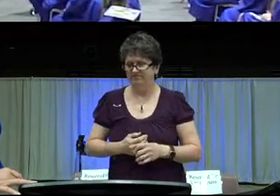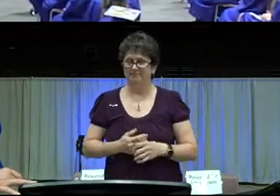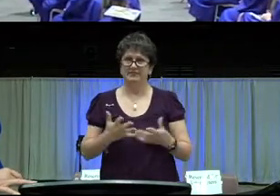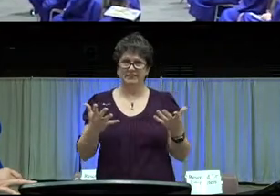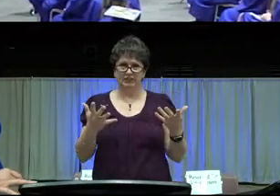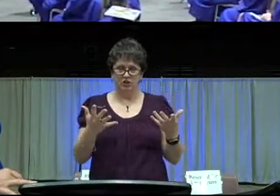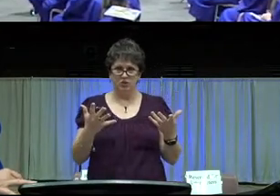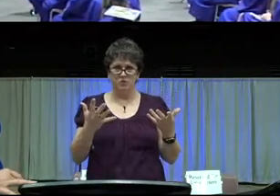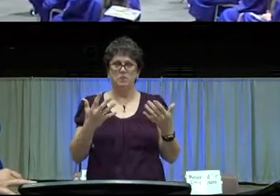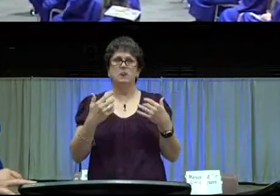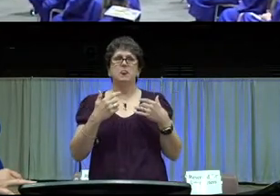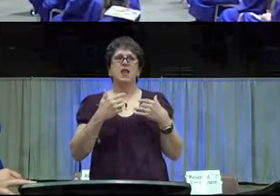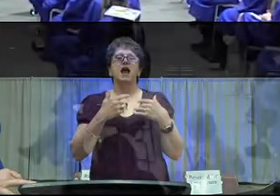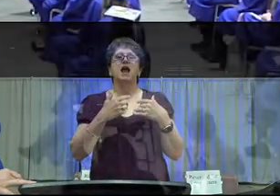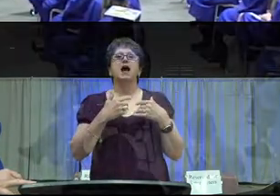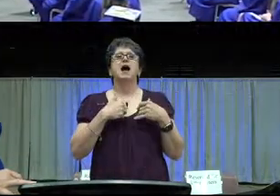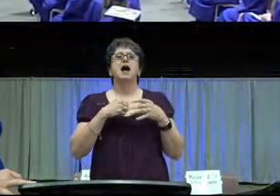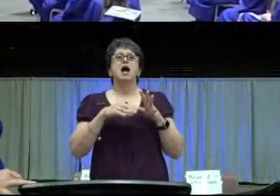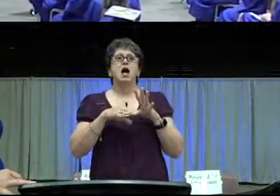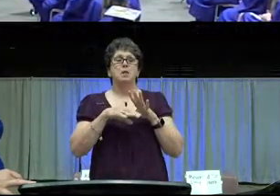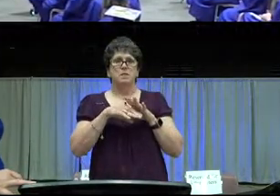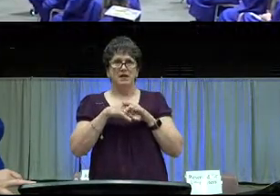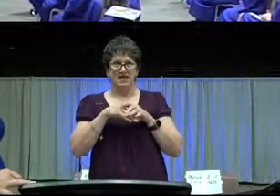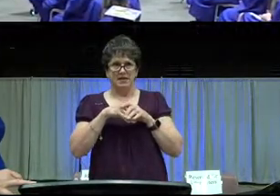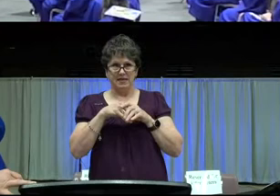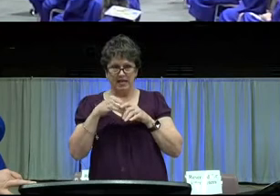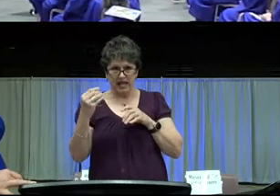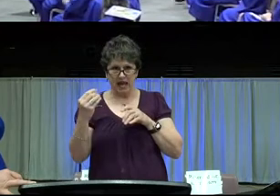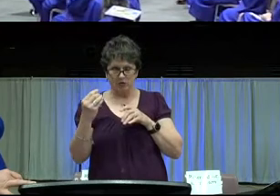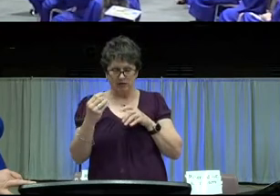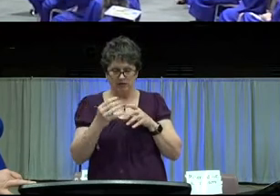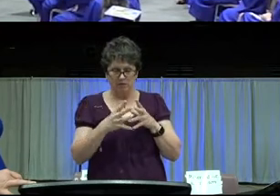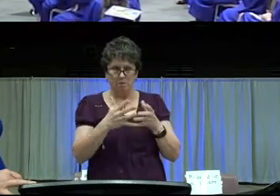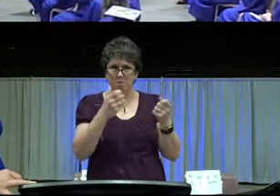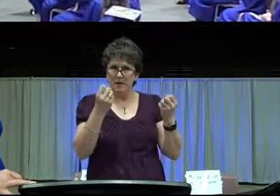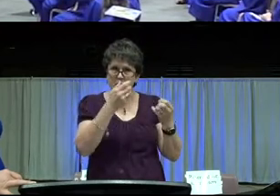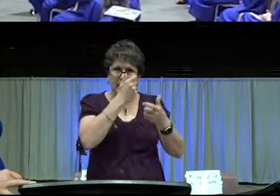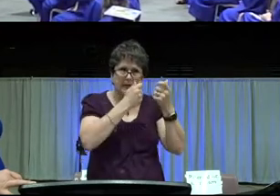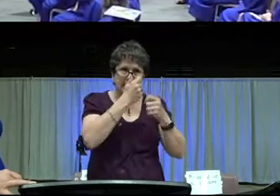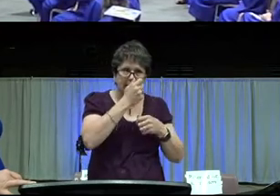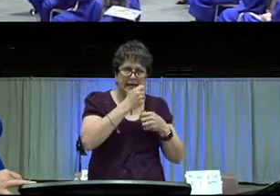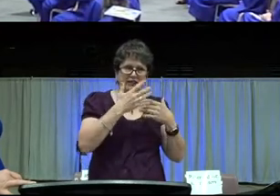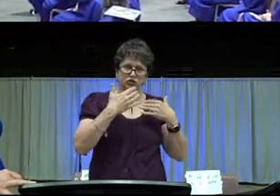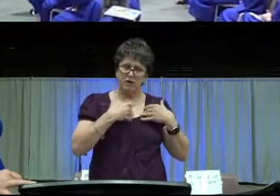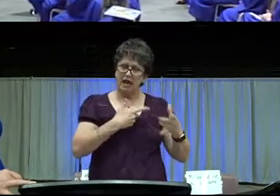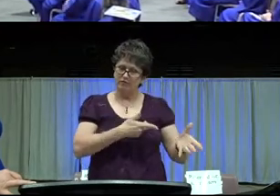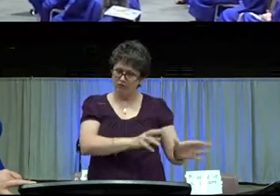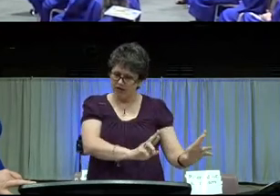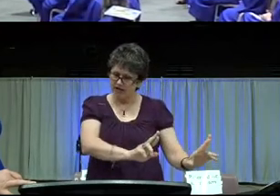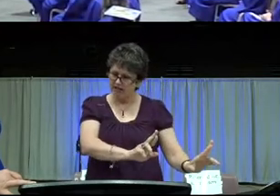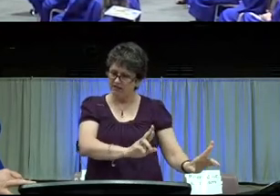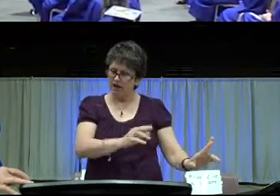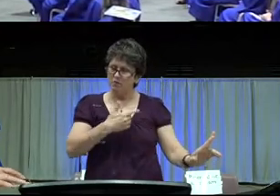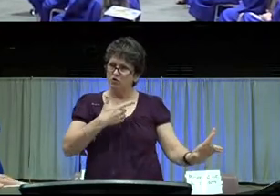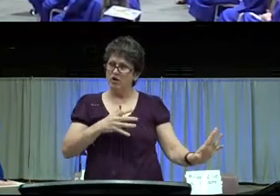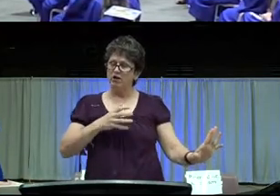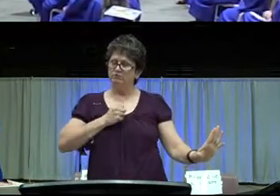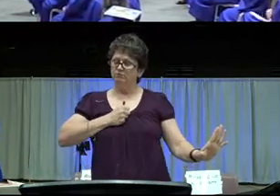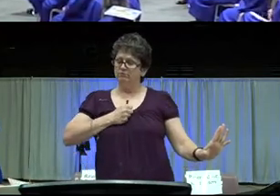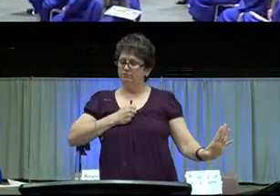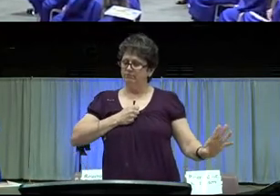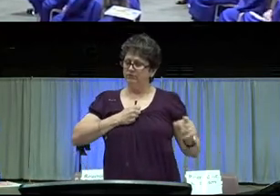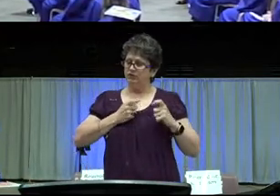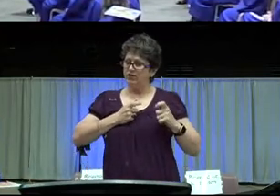So I'm getting out like a whole bunch of Kleenex, just to have it, just in case. I'm going to try to hold it